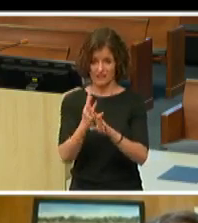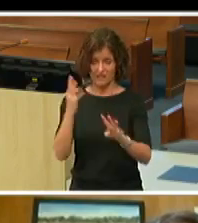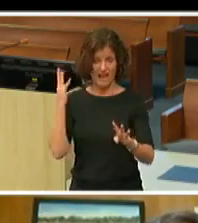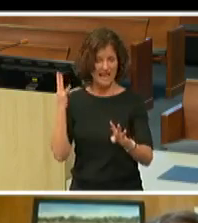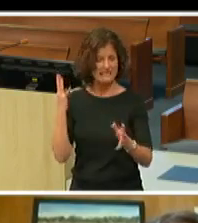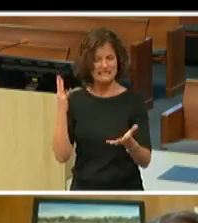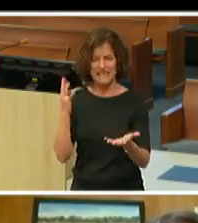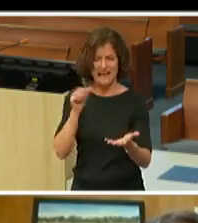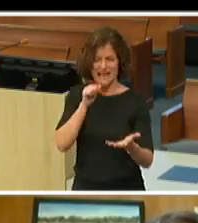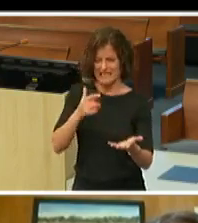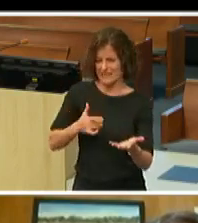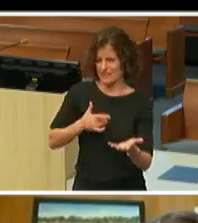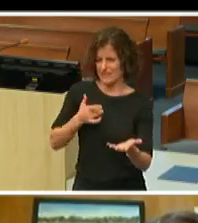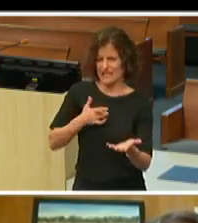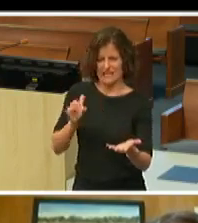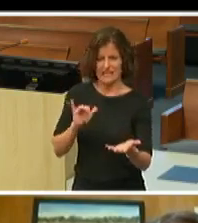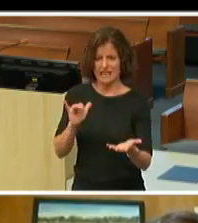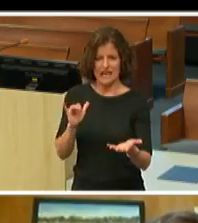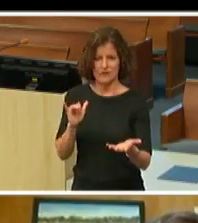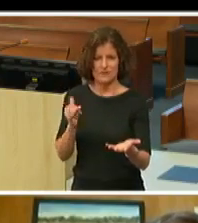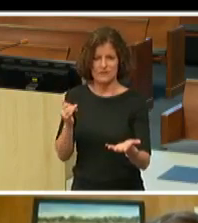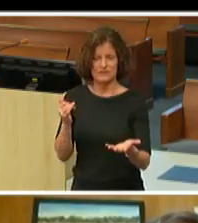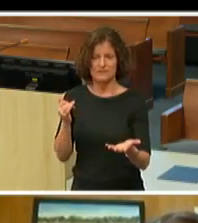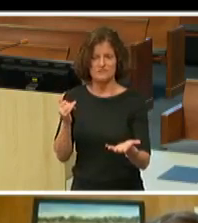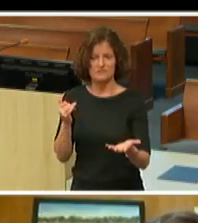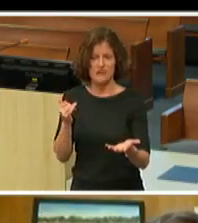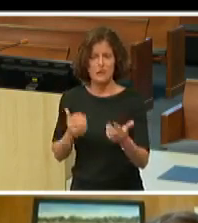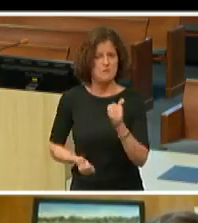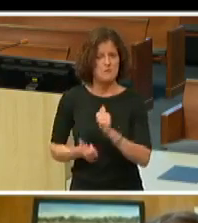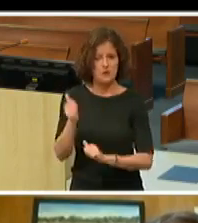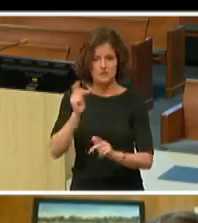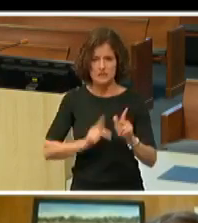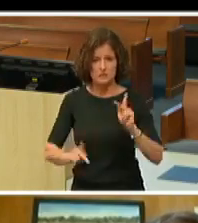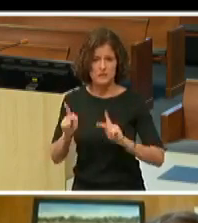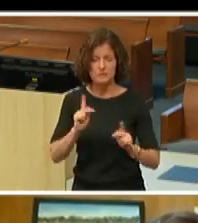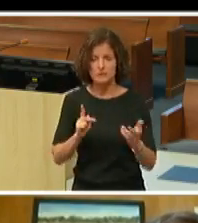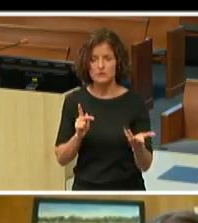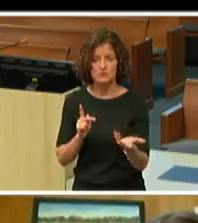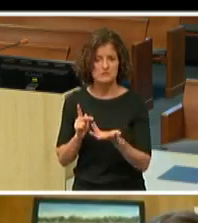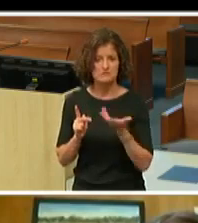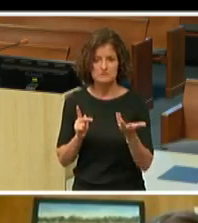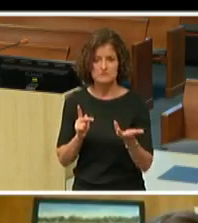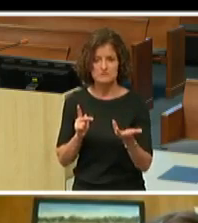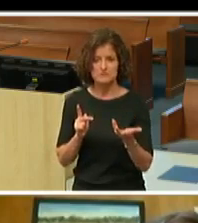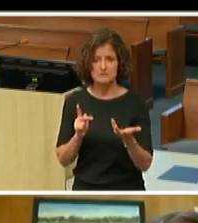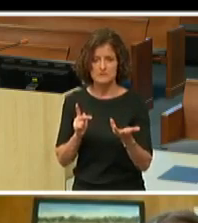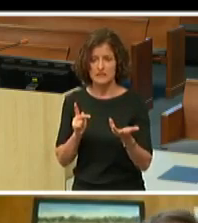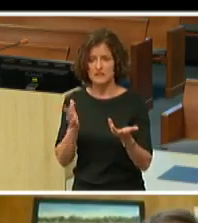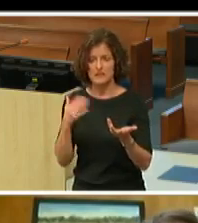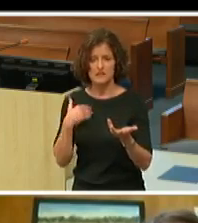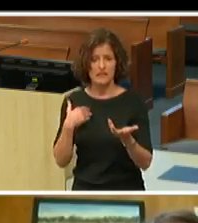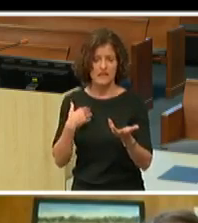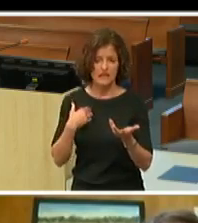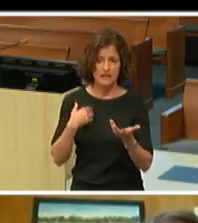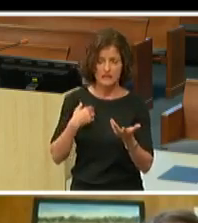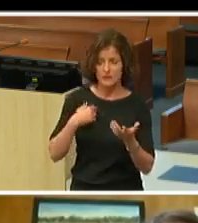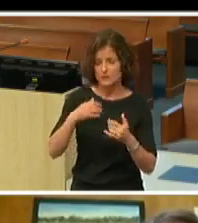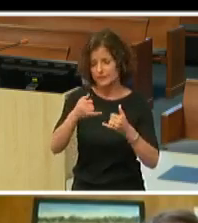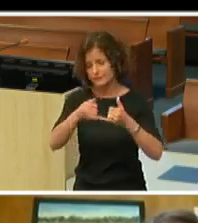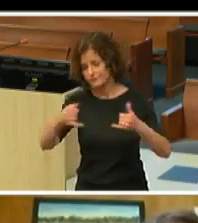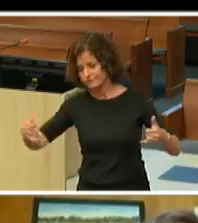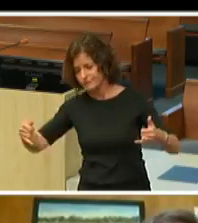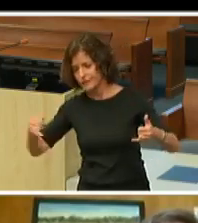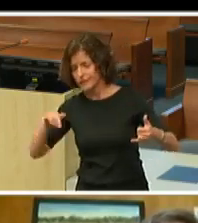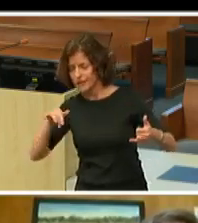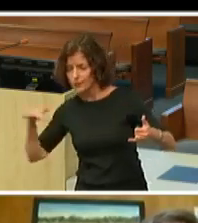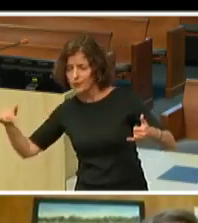I didn't sense that wherever I was. Most of the people were, you know, there was a ribbon, they had to walk on the other side of the ribbon,